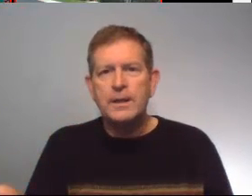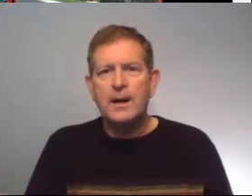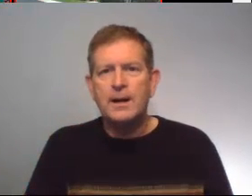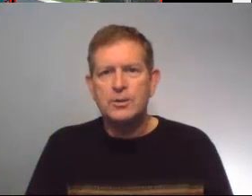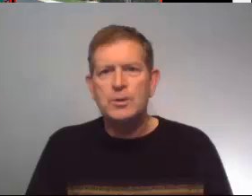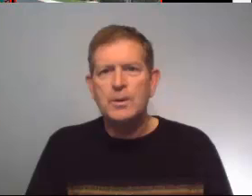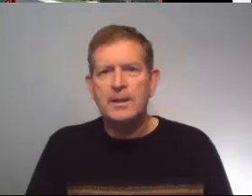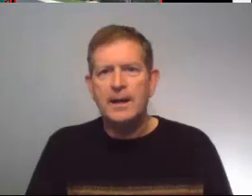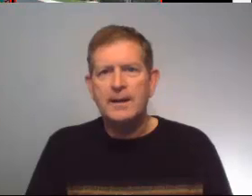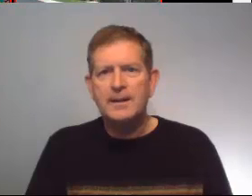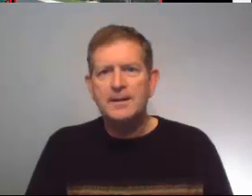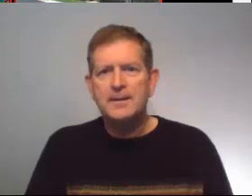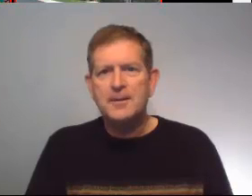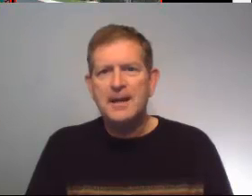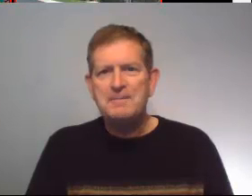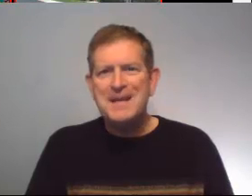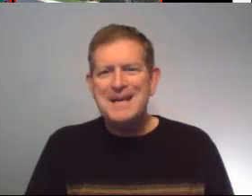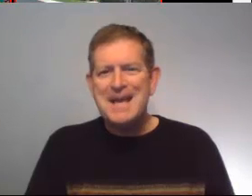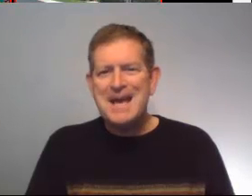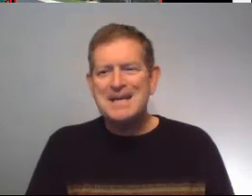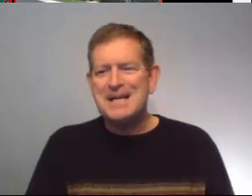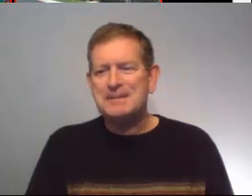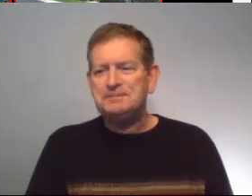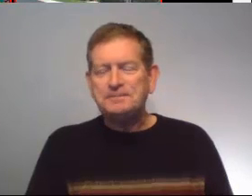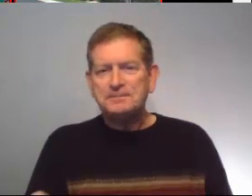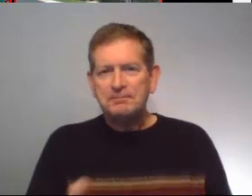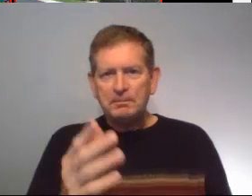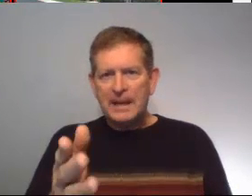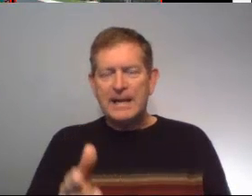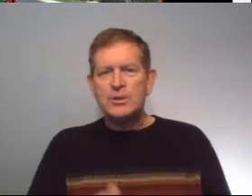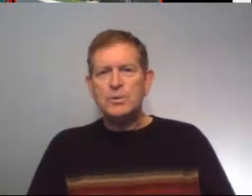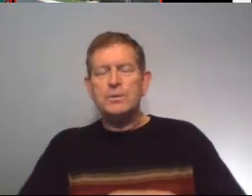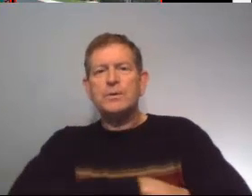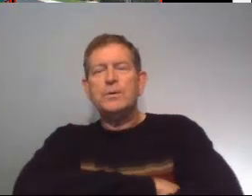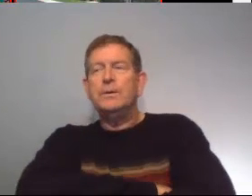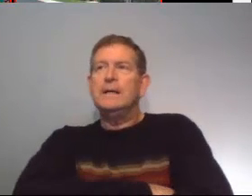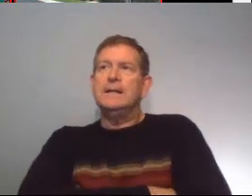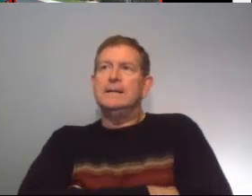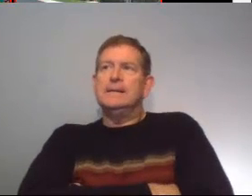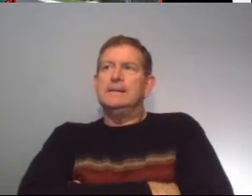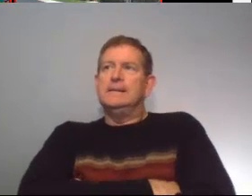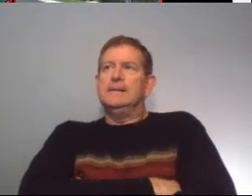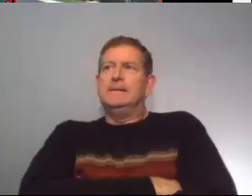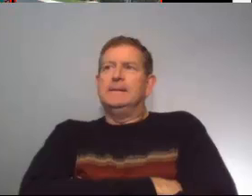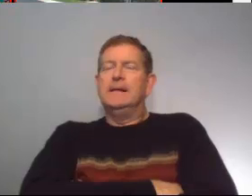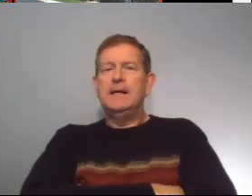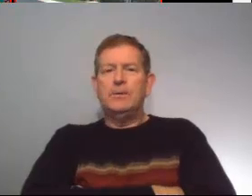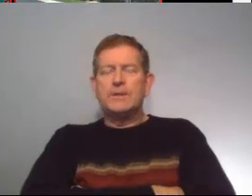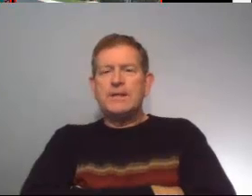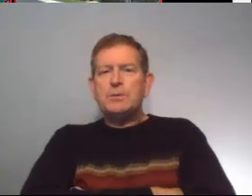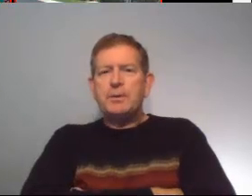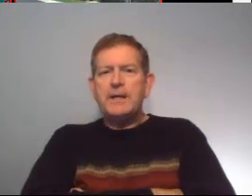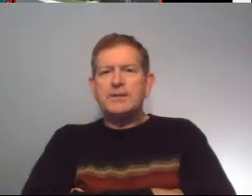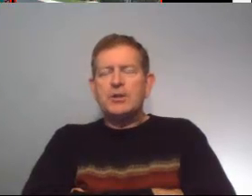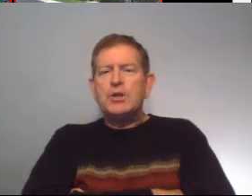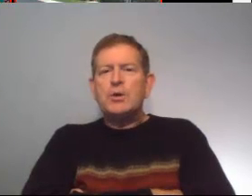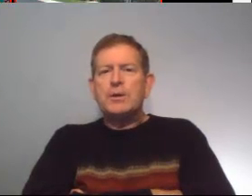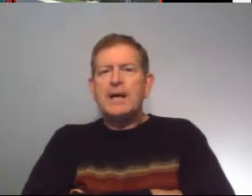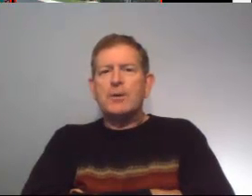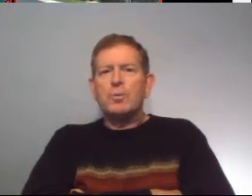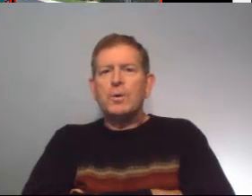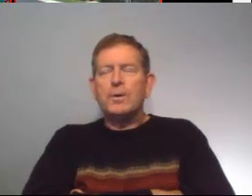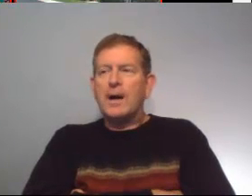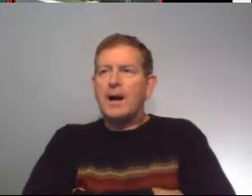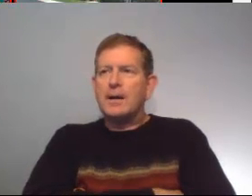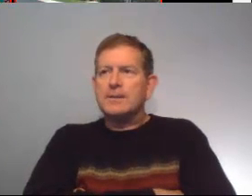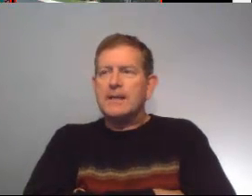You're rolling your R's. You're doing that. Okay? And I had a student who was displeased that she could